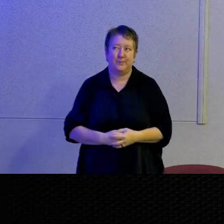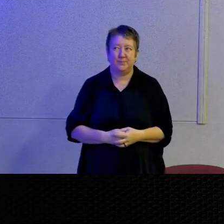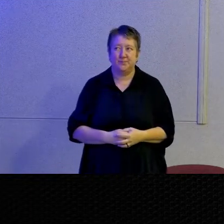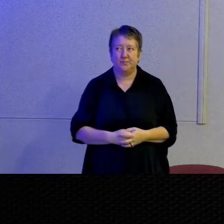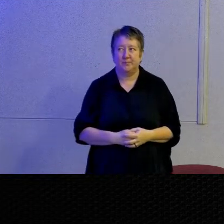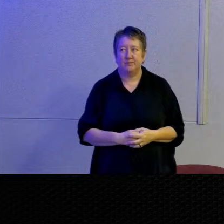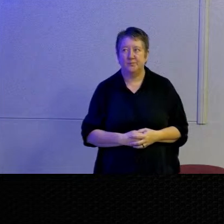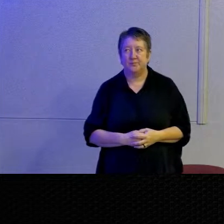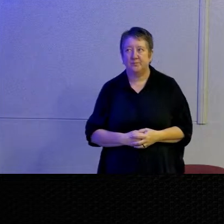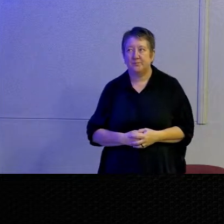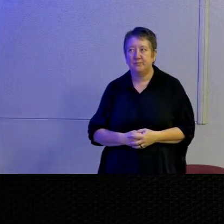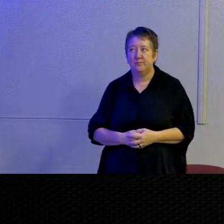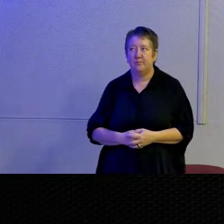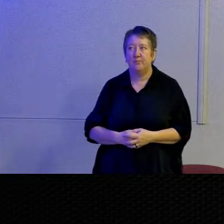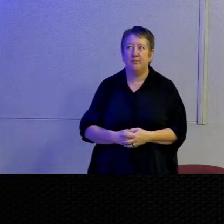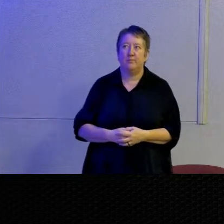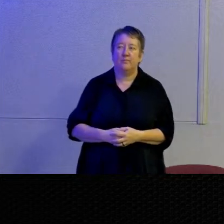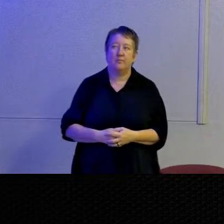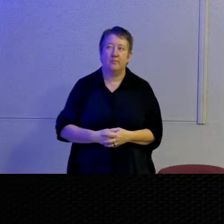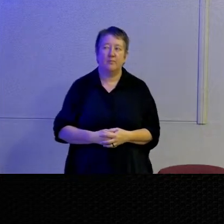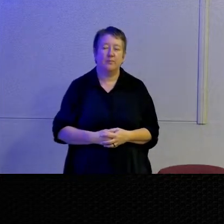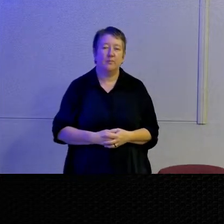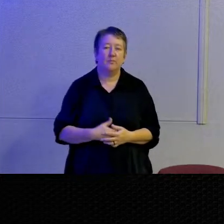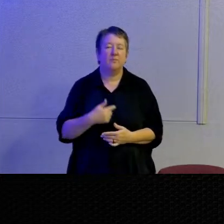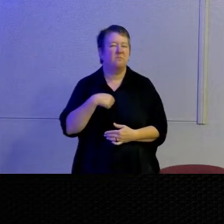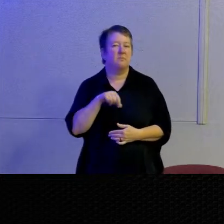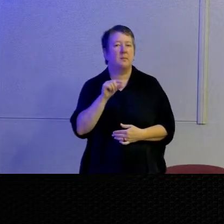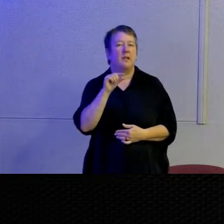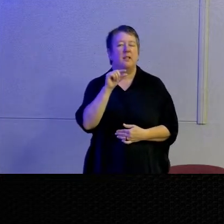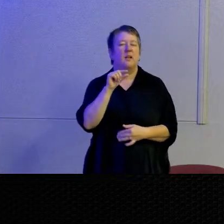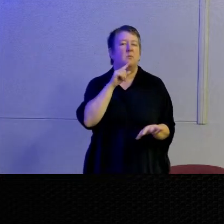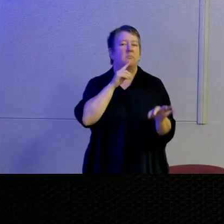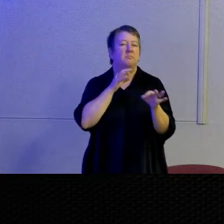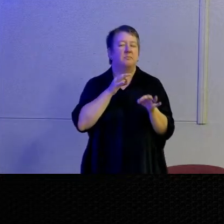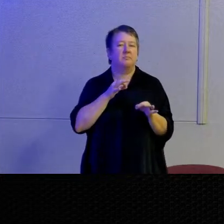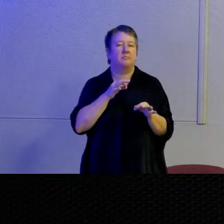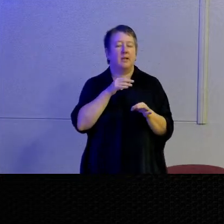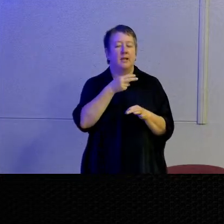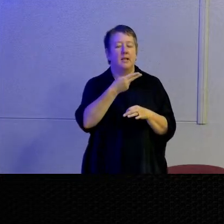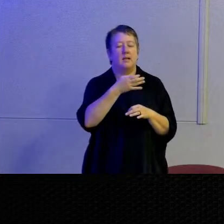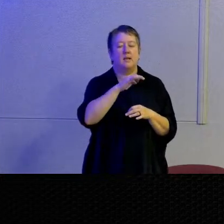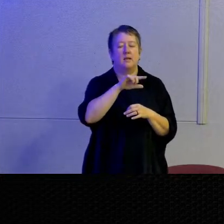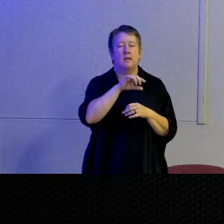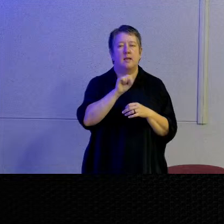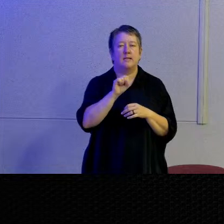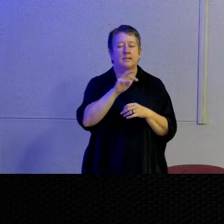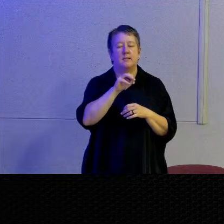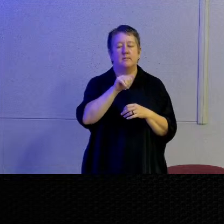Let me just say a little bit about the magnitude of the Higgs mass.